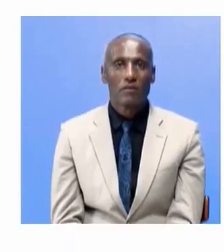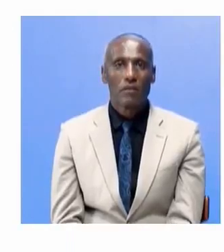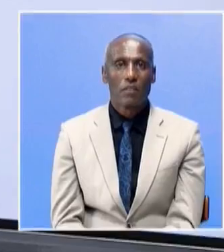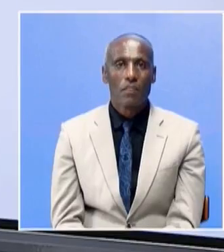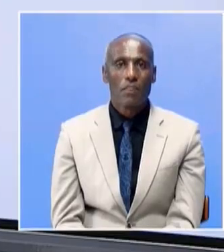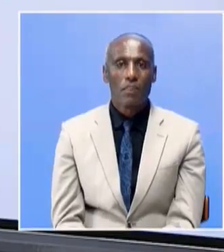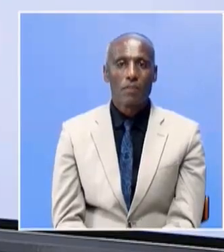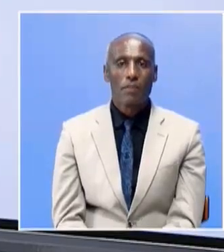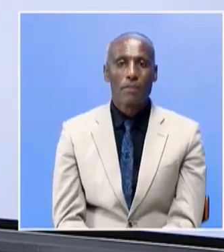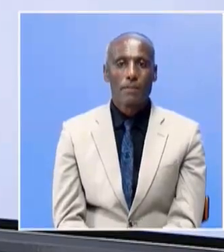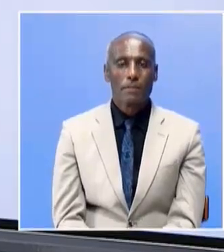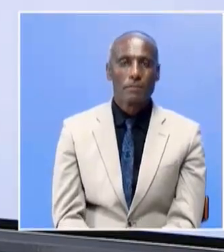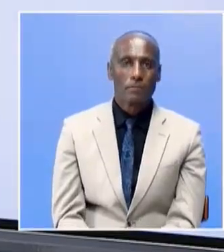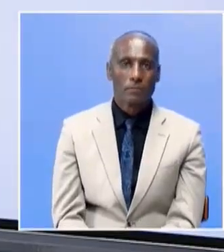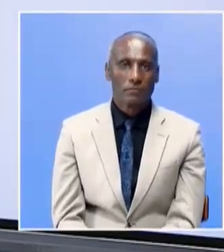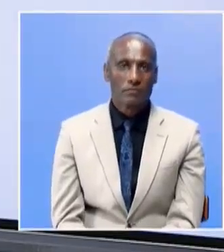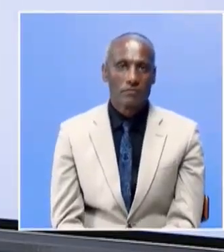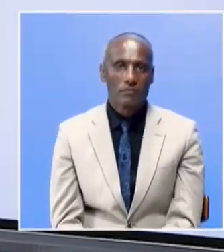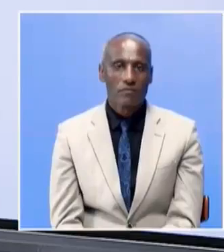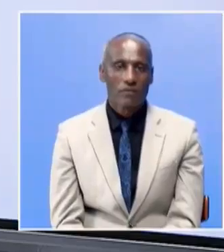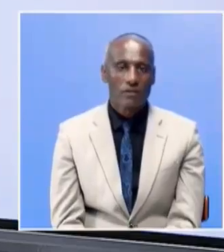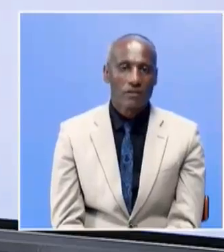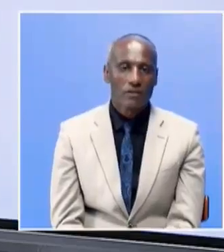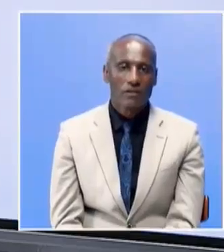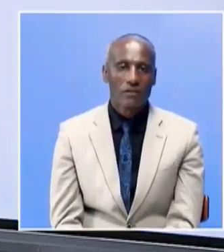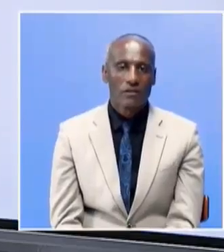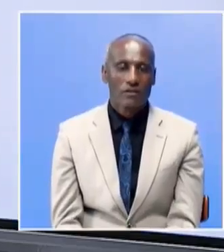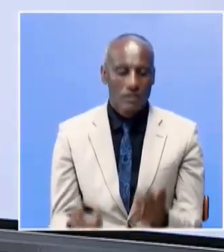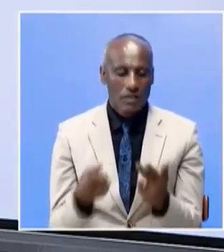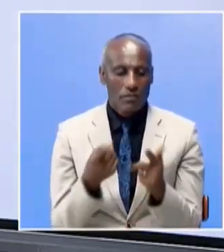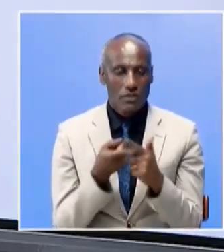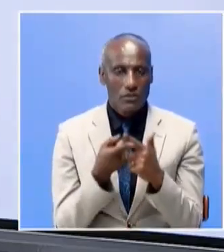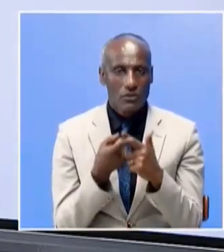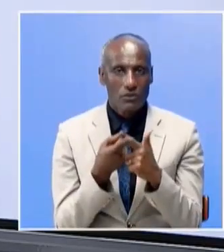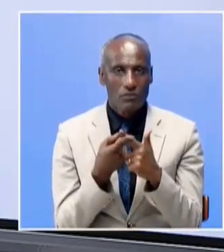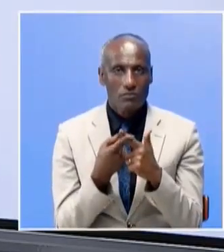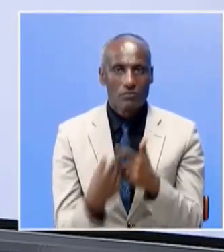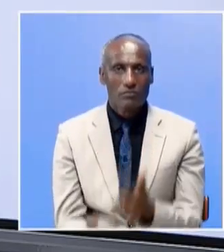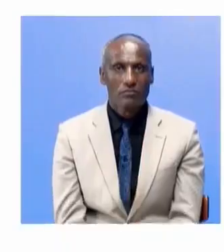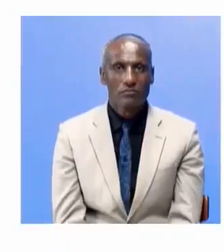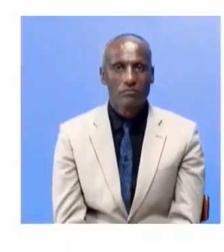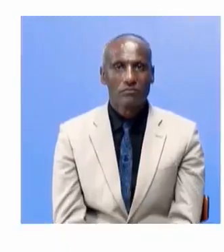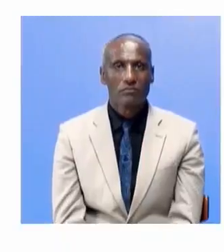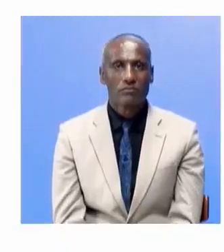The school compound. It's possible. Number 2.